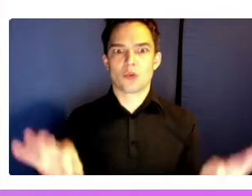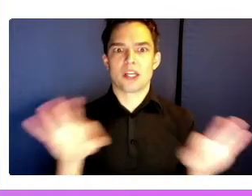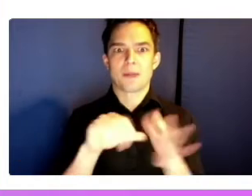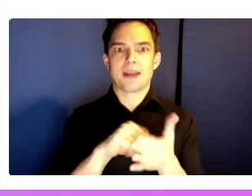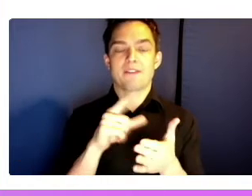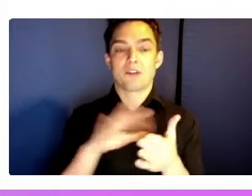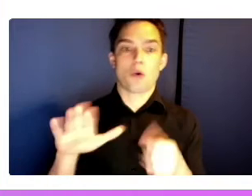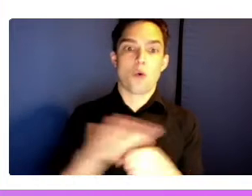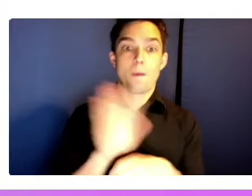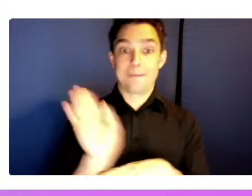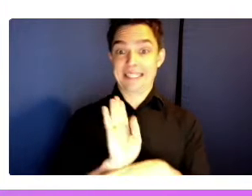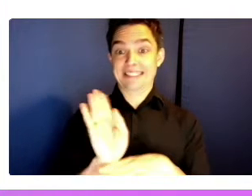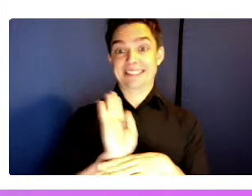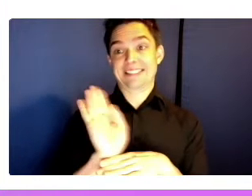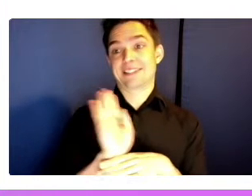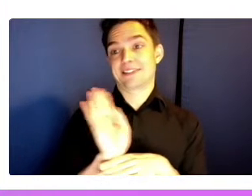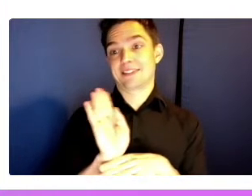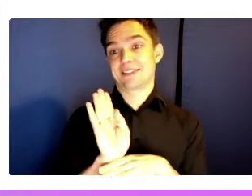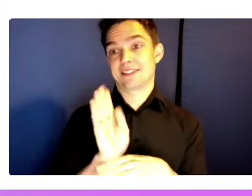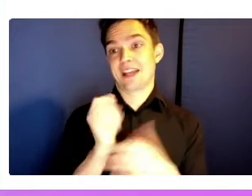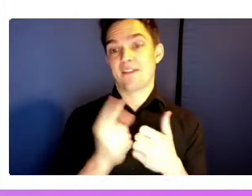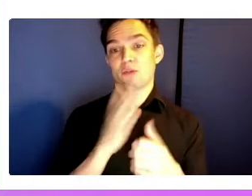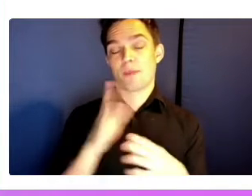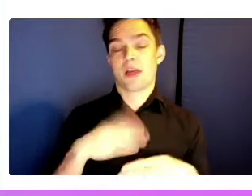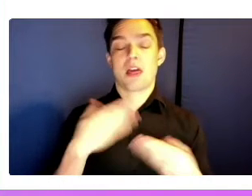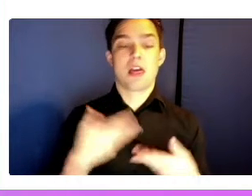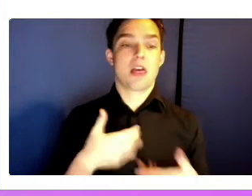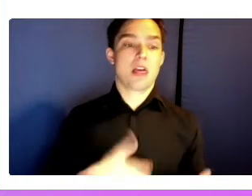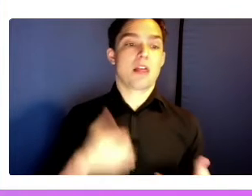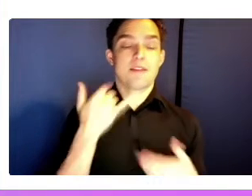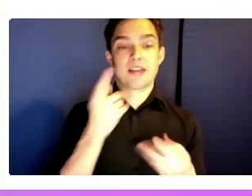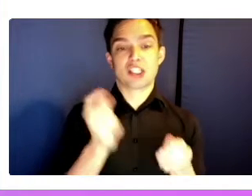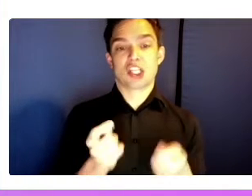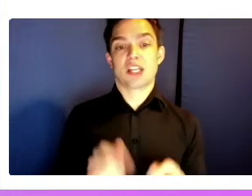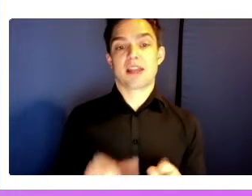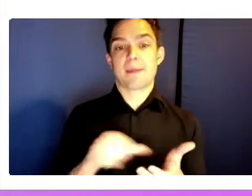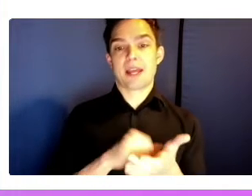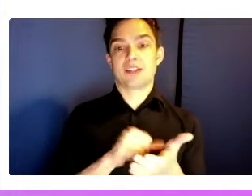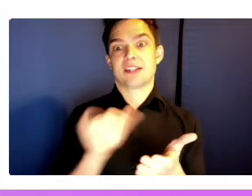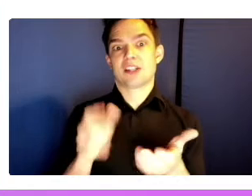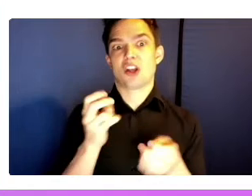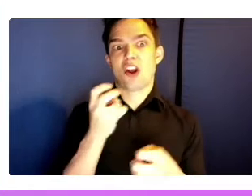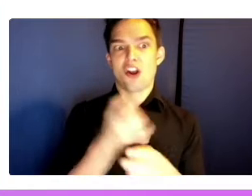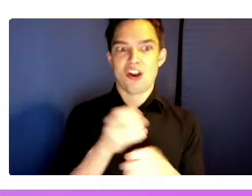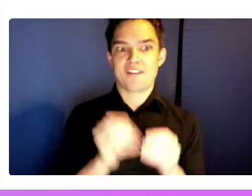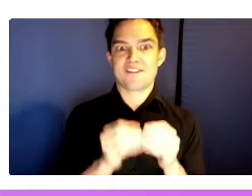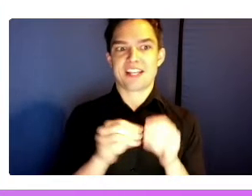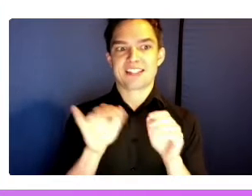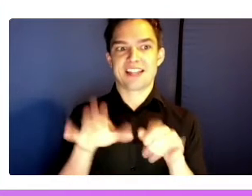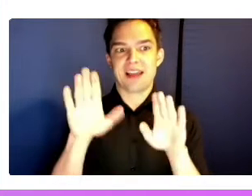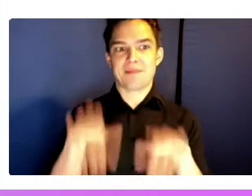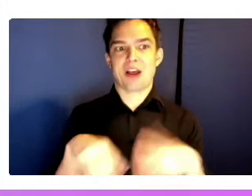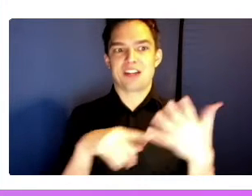for the whole business. And everyone gets upset if I change that page. So that's a hard fix right there.